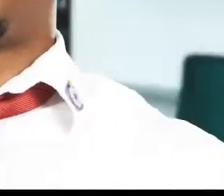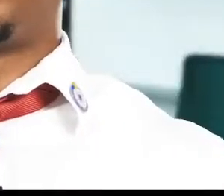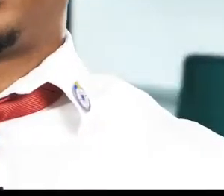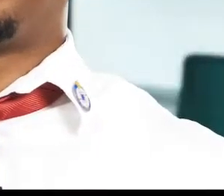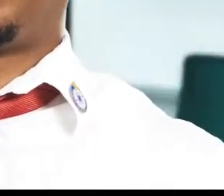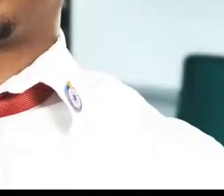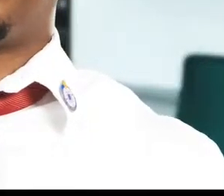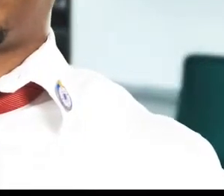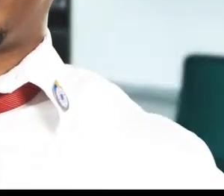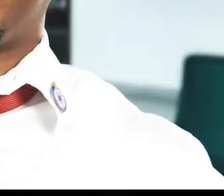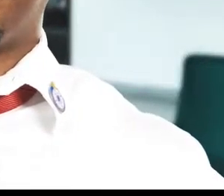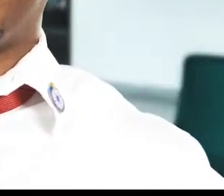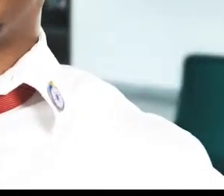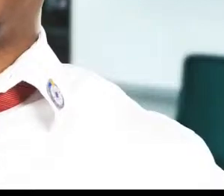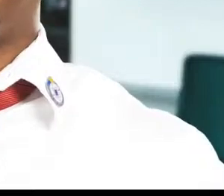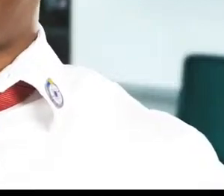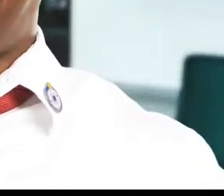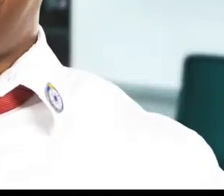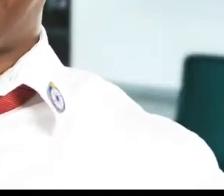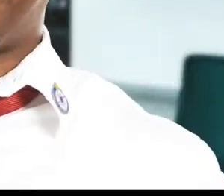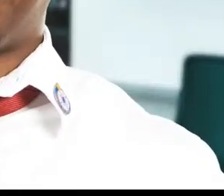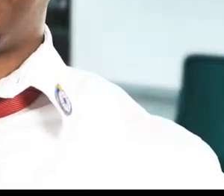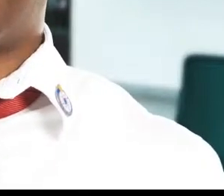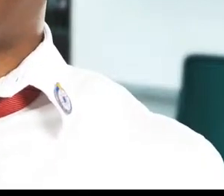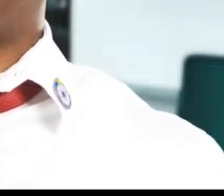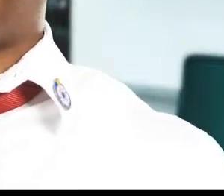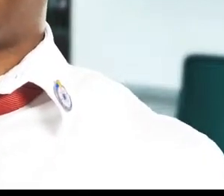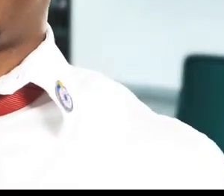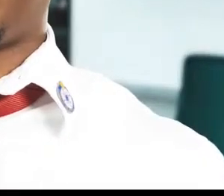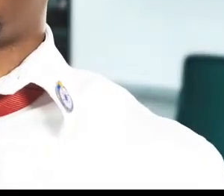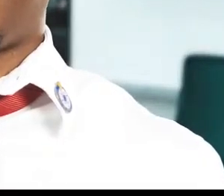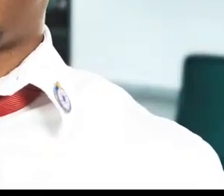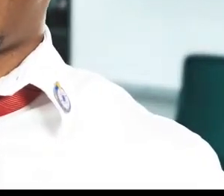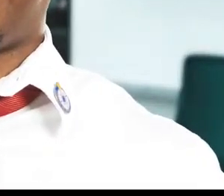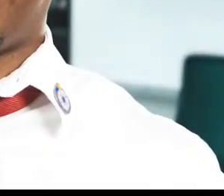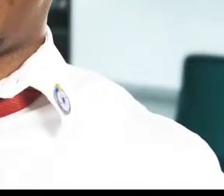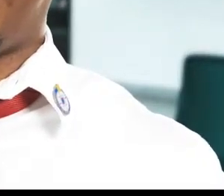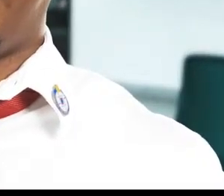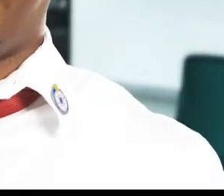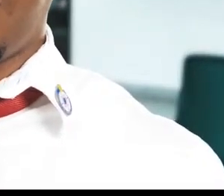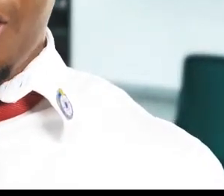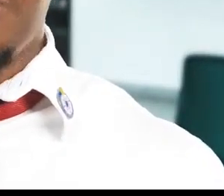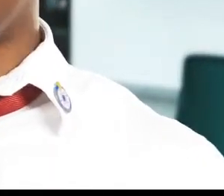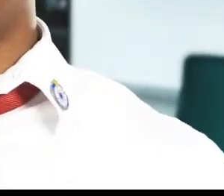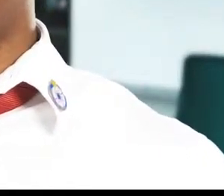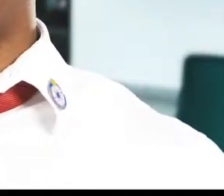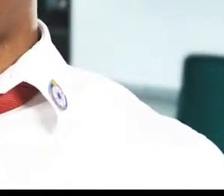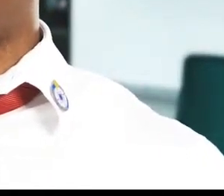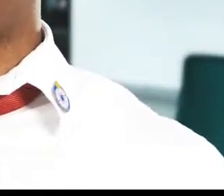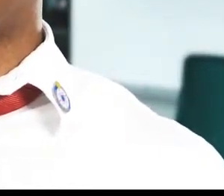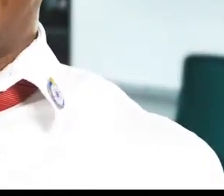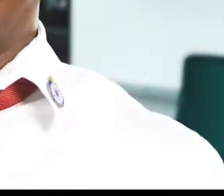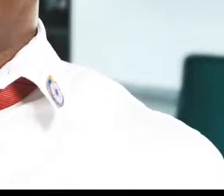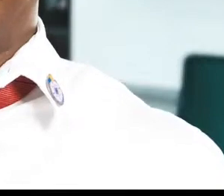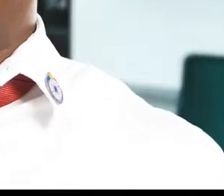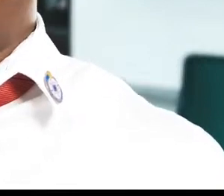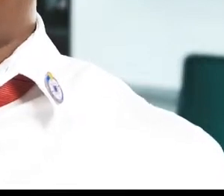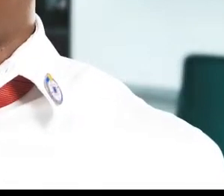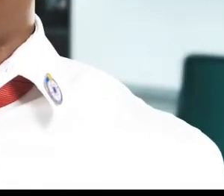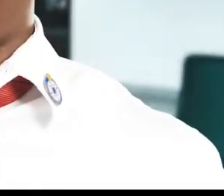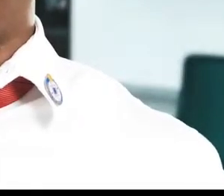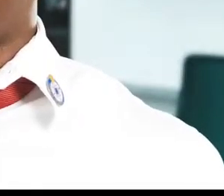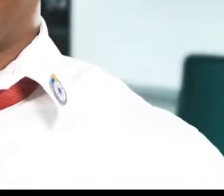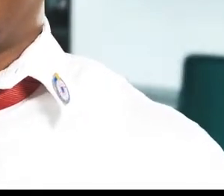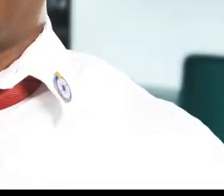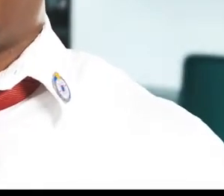Hi everyone, I'm Dr. Dwayne Archibald, Head of Emergency Room at Joseph and France Hospital. Novel coronavirus has been